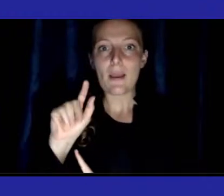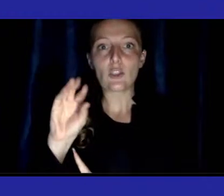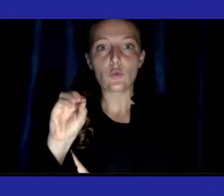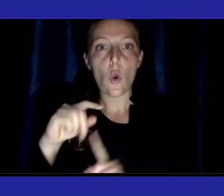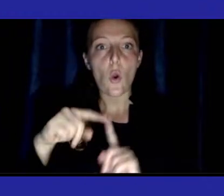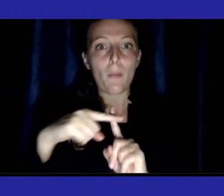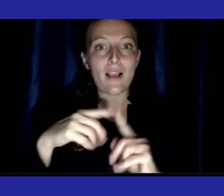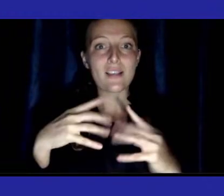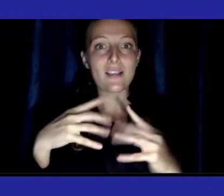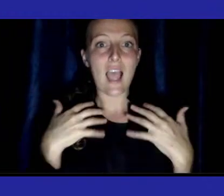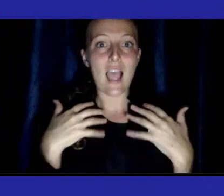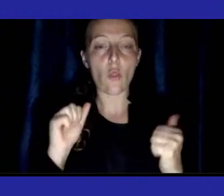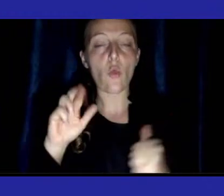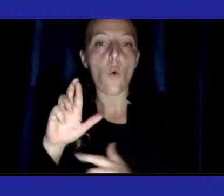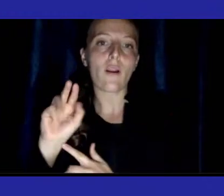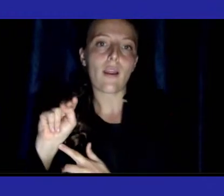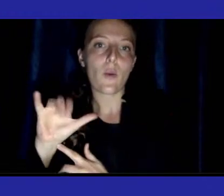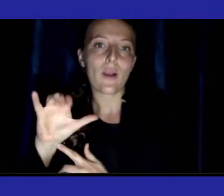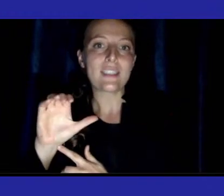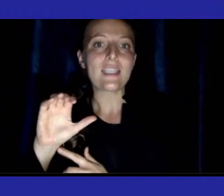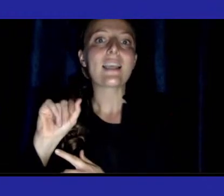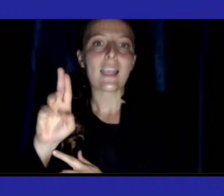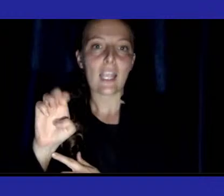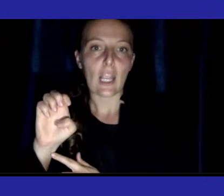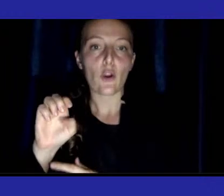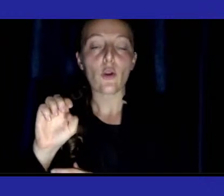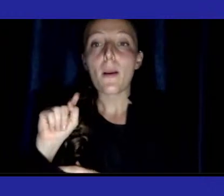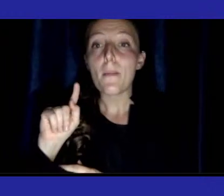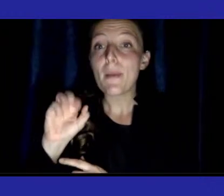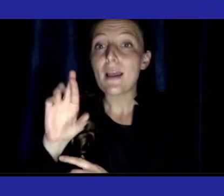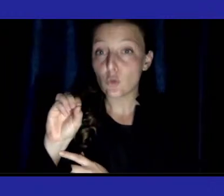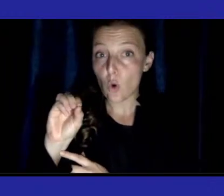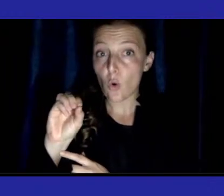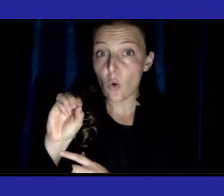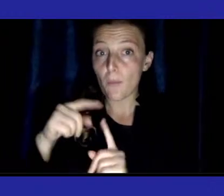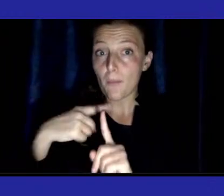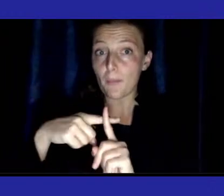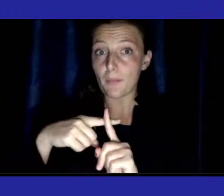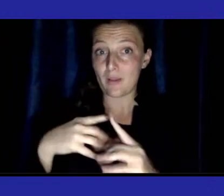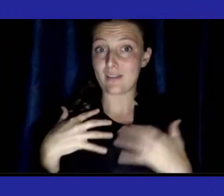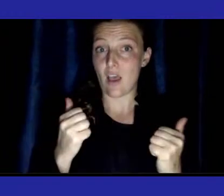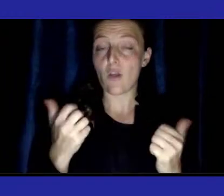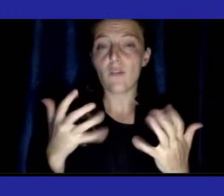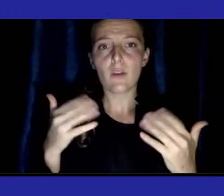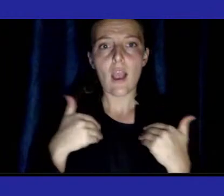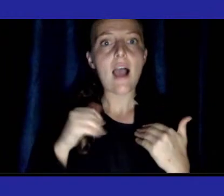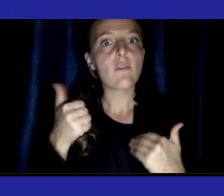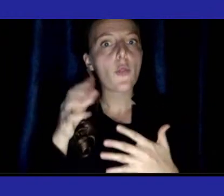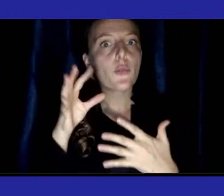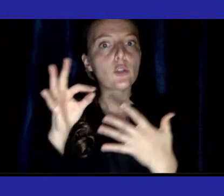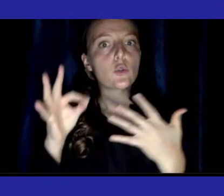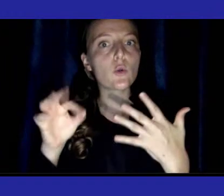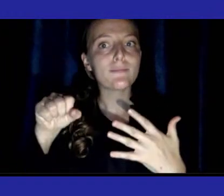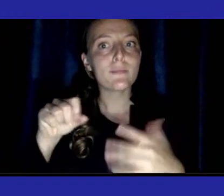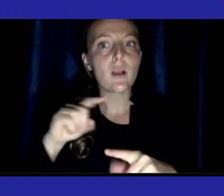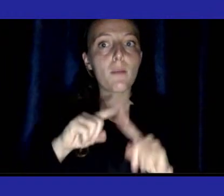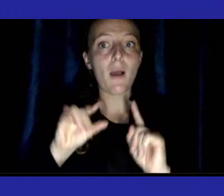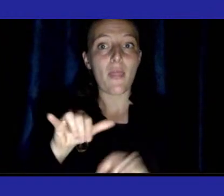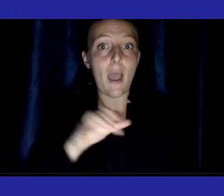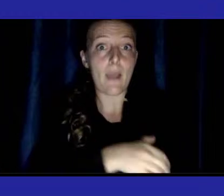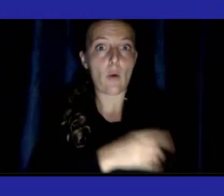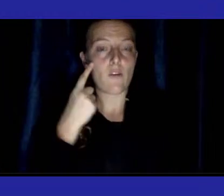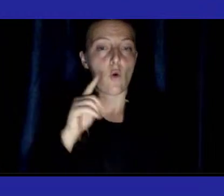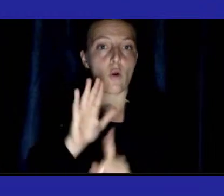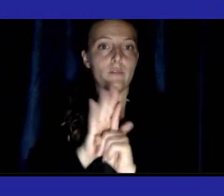I mean, Metro Plus Health do have other choices, but the power of having your own health plan is to be the plan